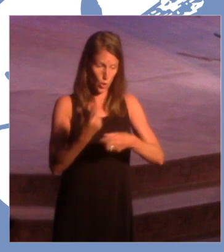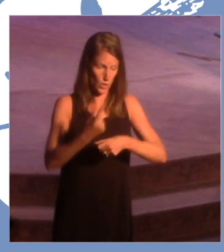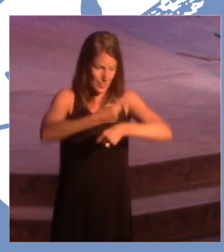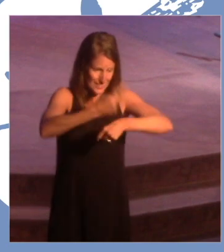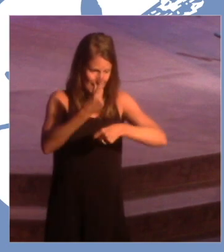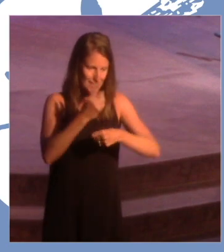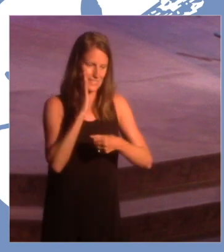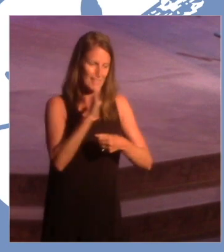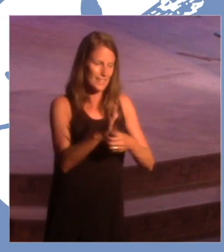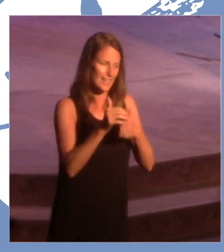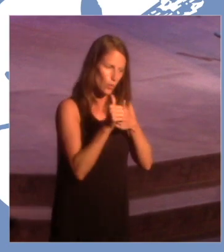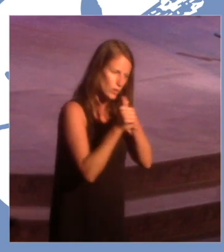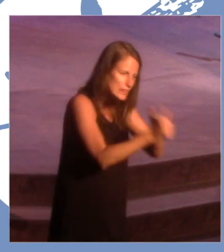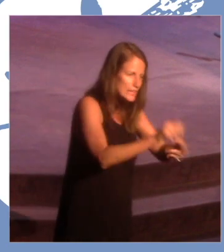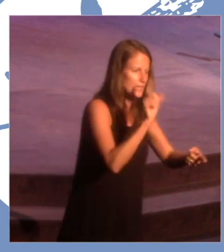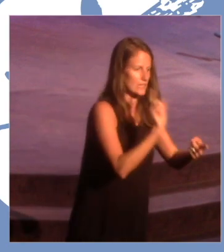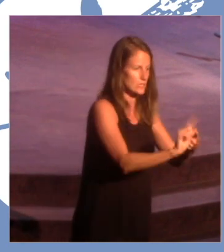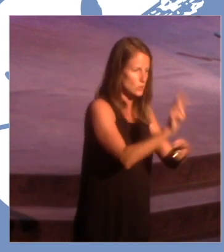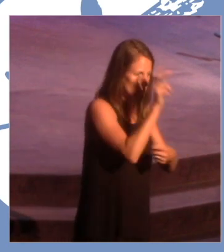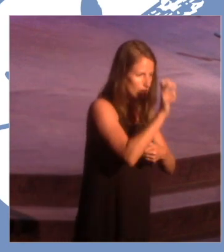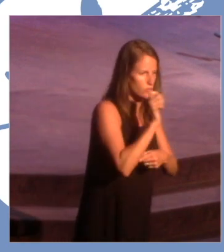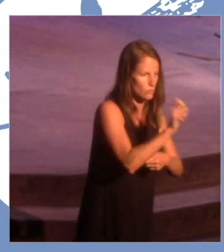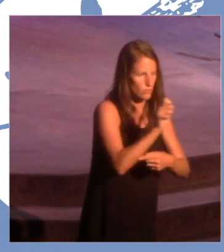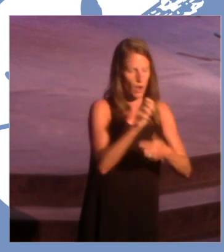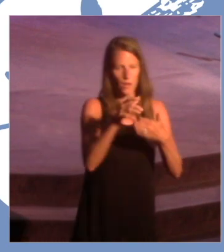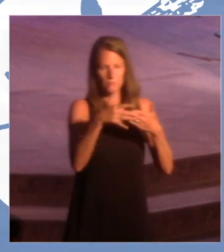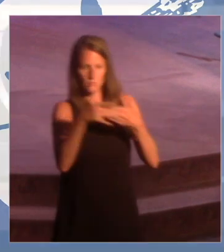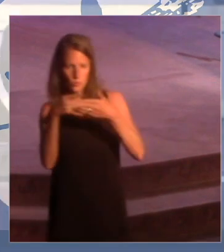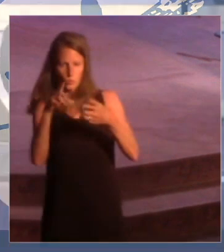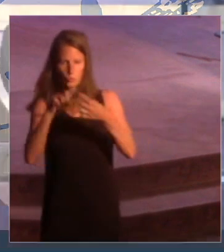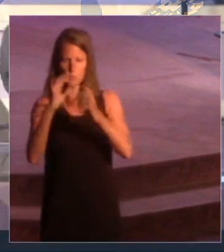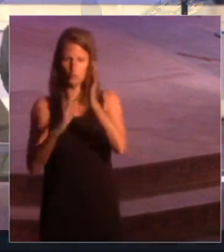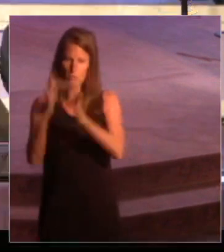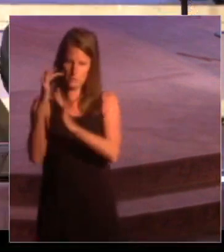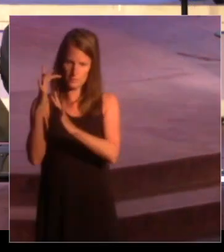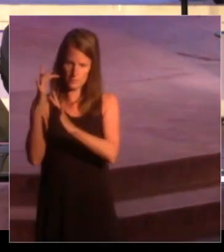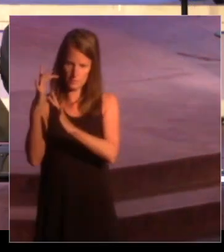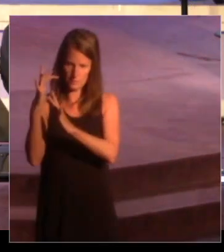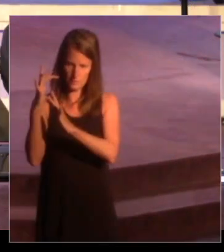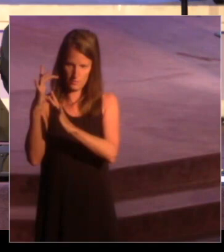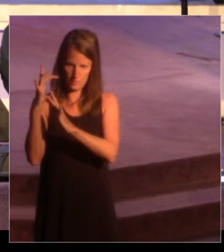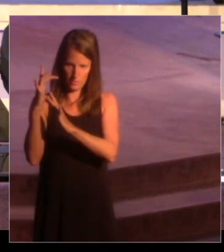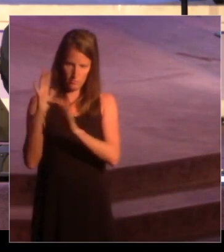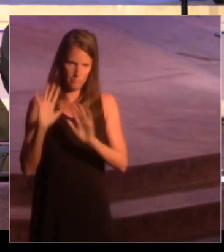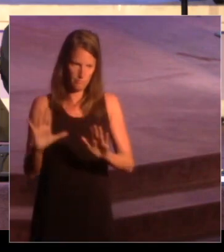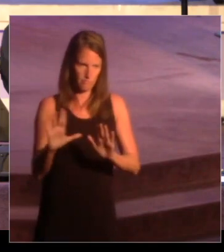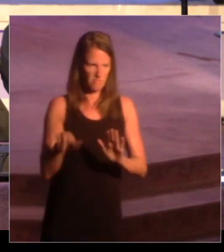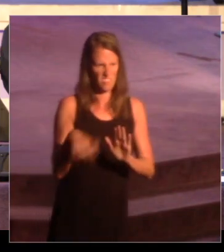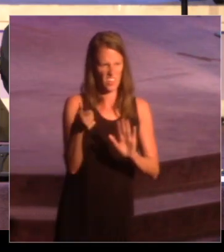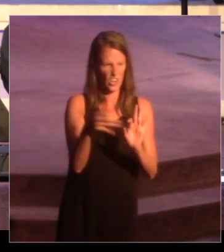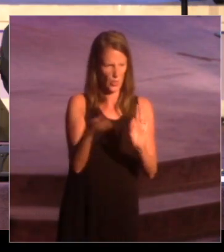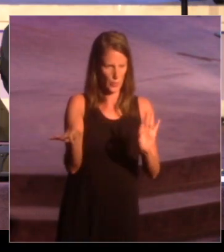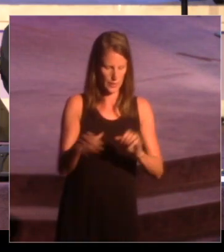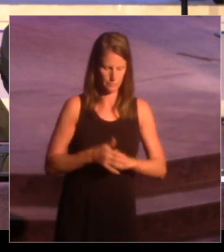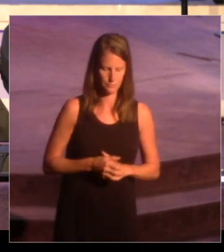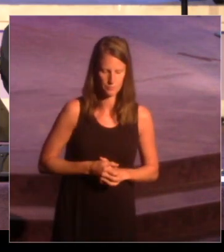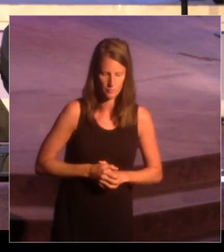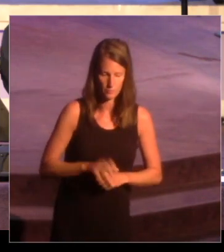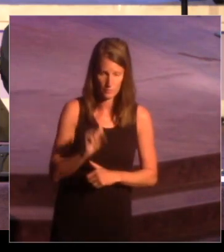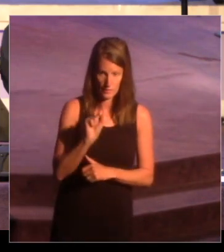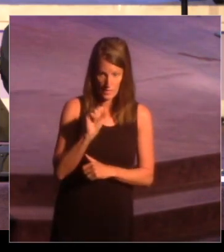us toward evil, not towards Christlikeness. Let me state it another way. If we are